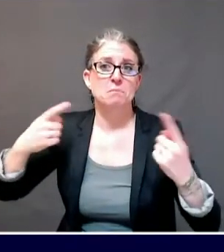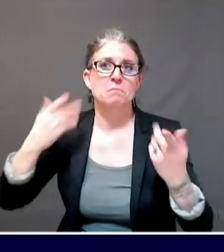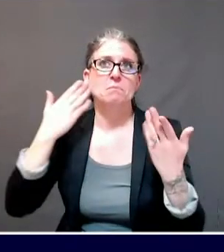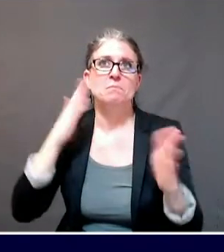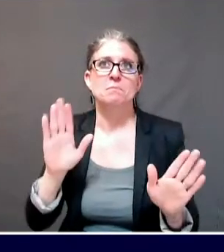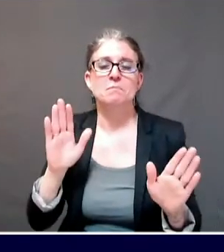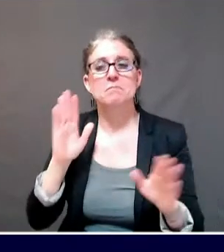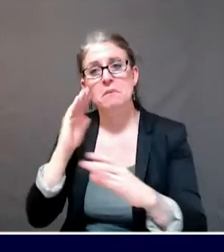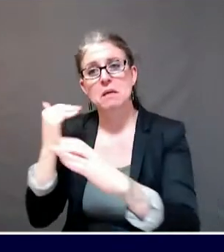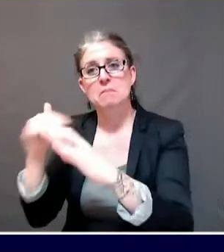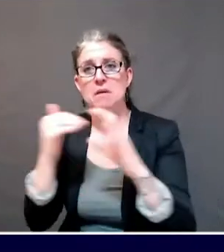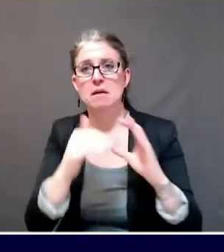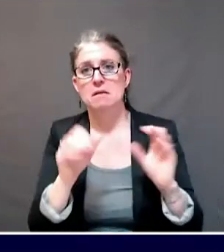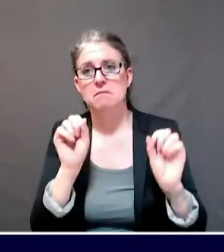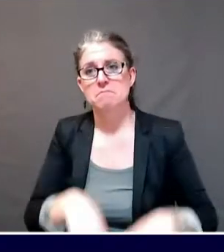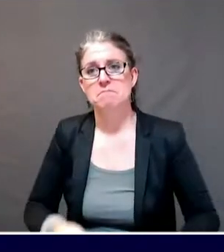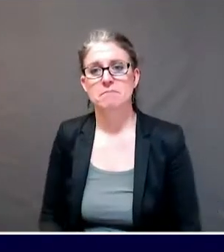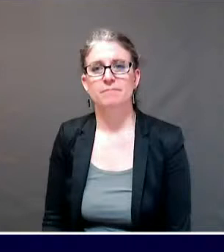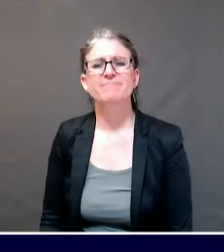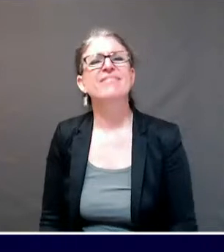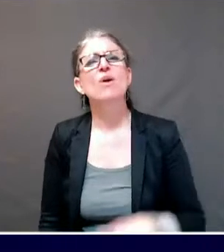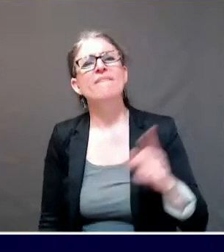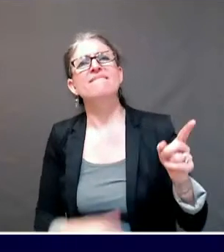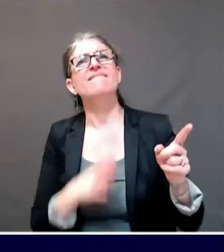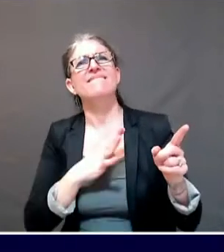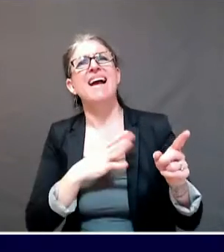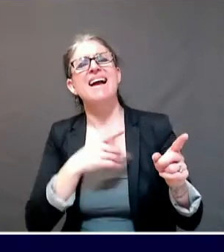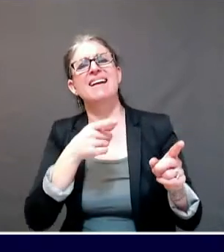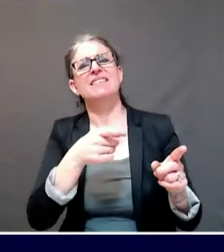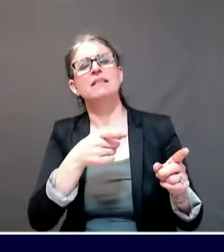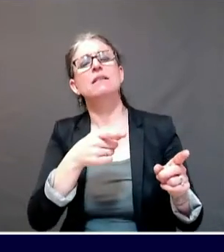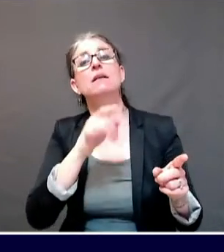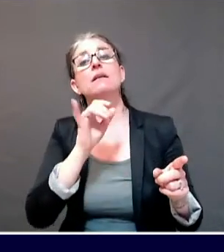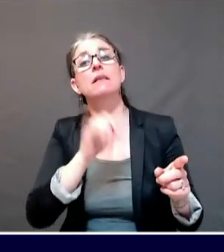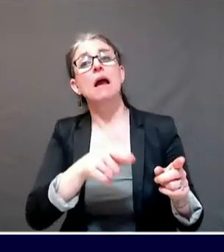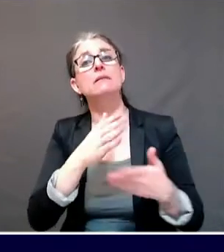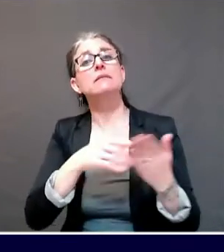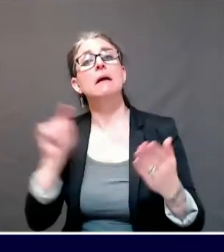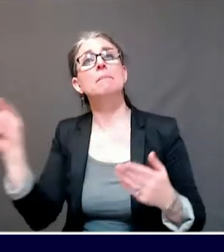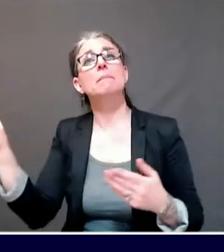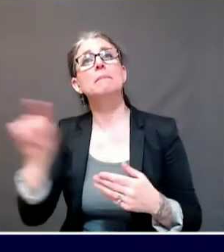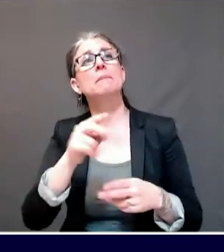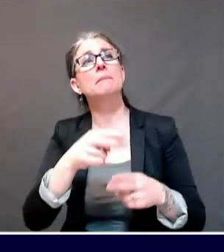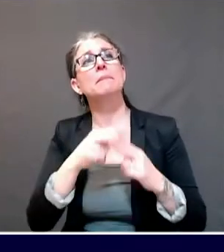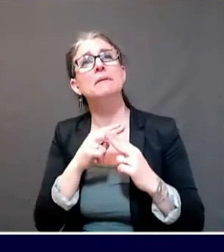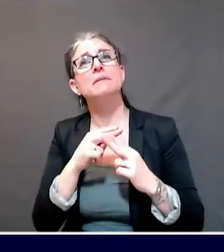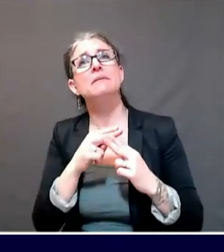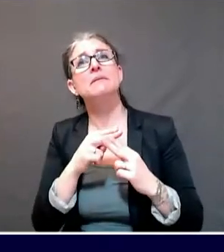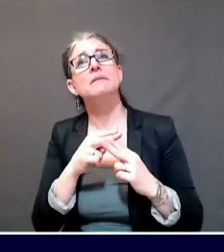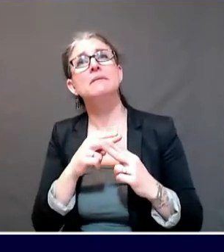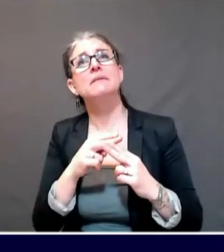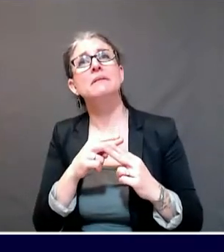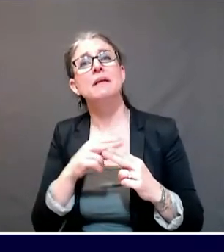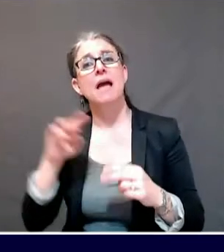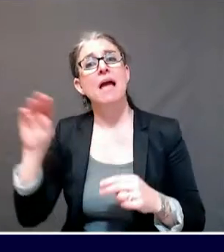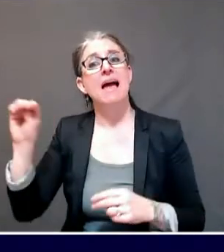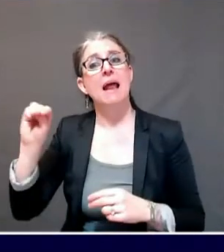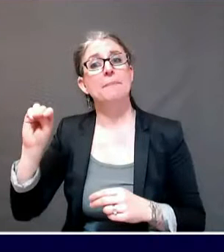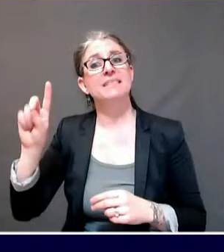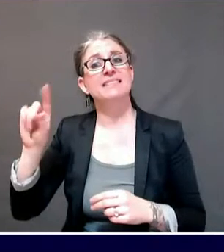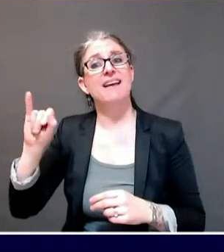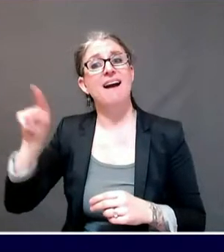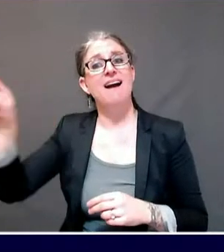the MDI area, and they just are reporting some outbreaks and disruptions at schools and things like that. Can you give